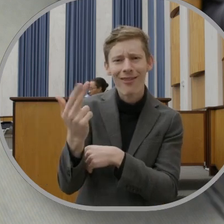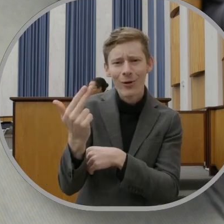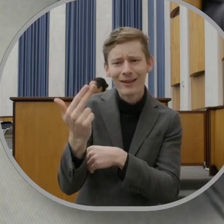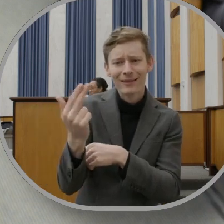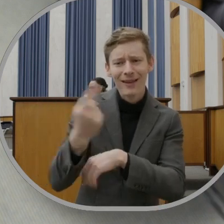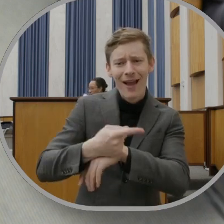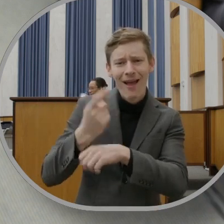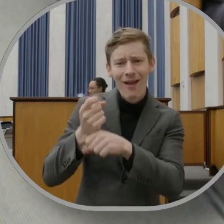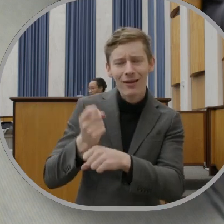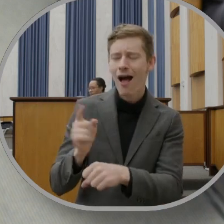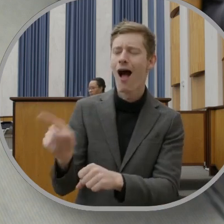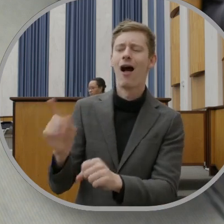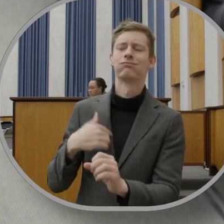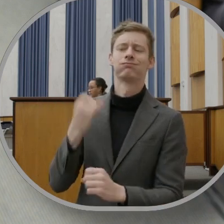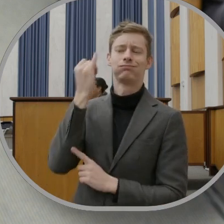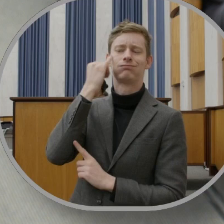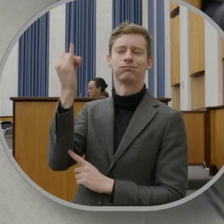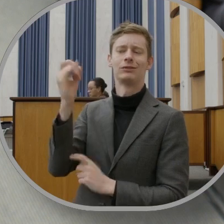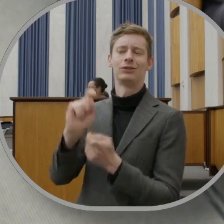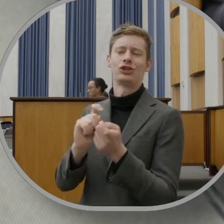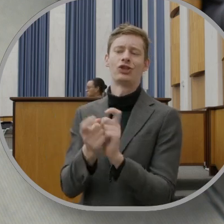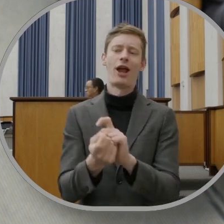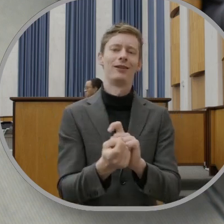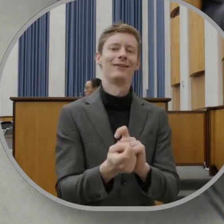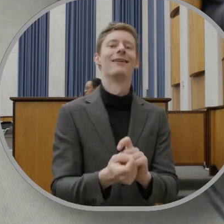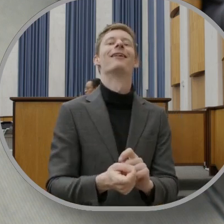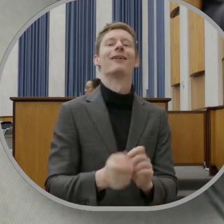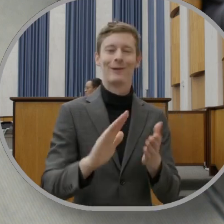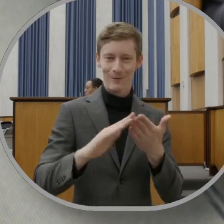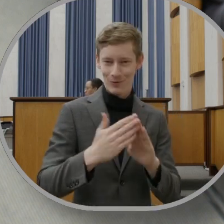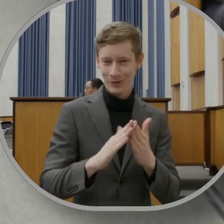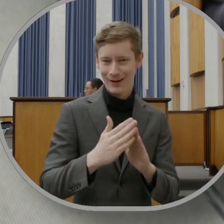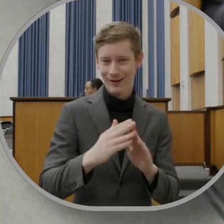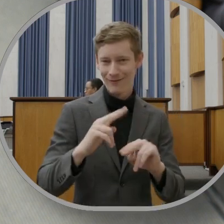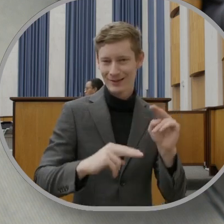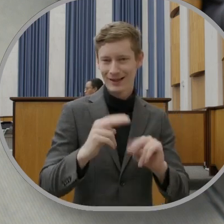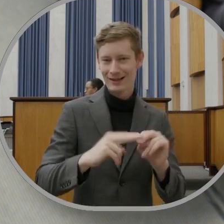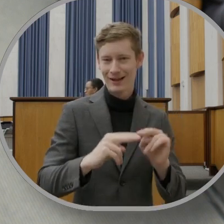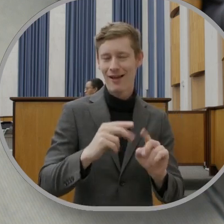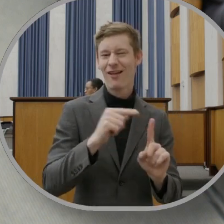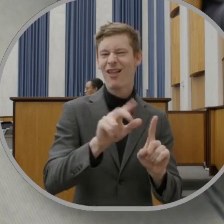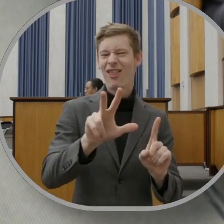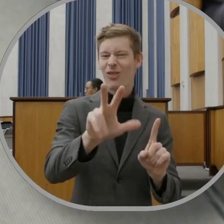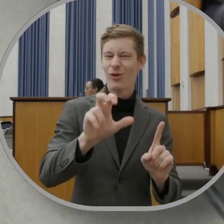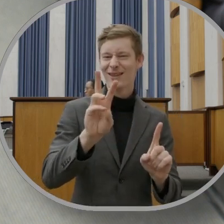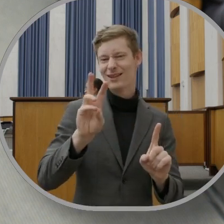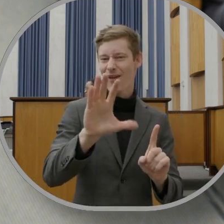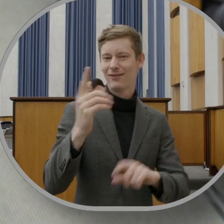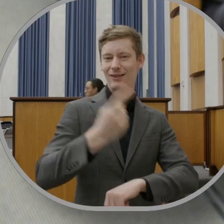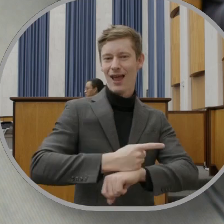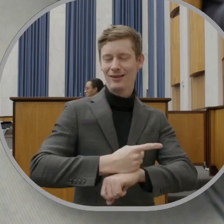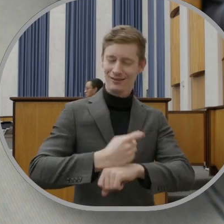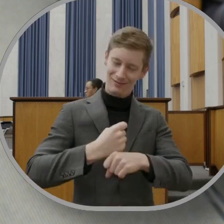year, to a community facility 365 days of the year under the management of the Departments of